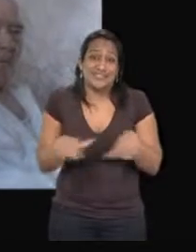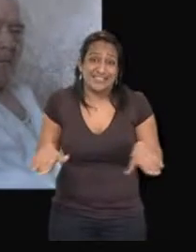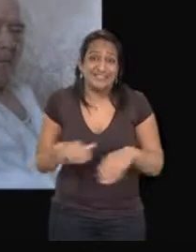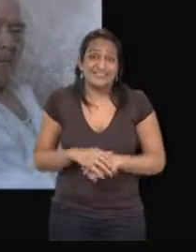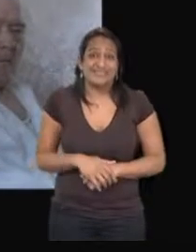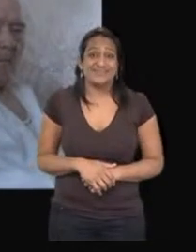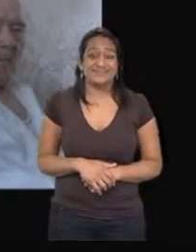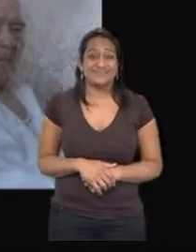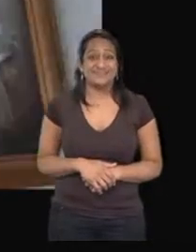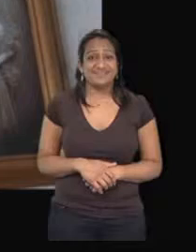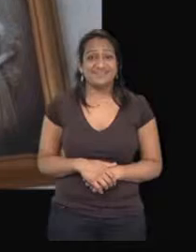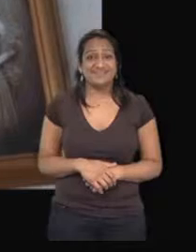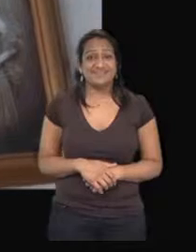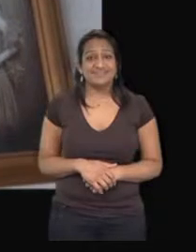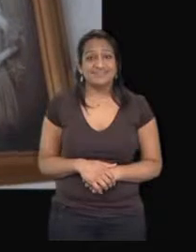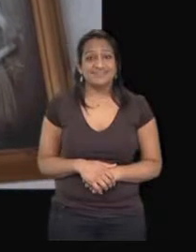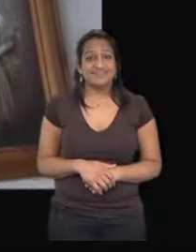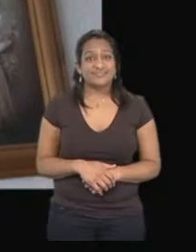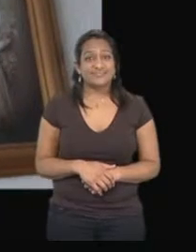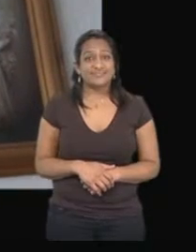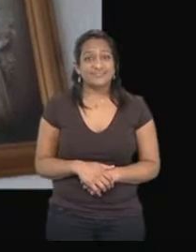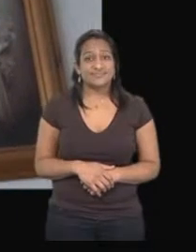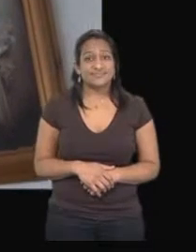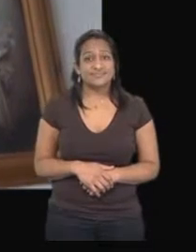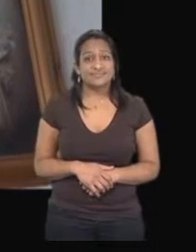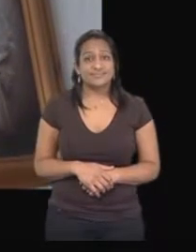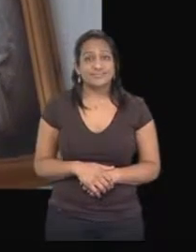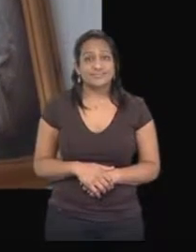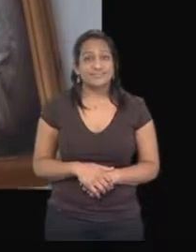and 3 grandchildren.